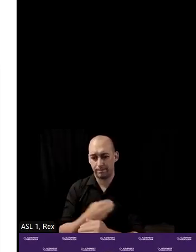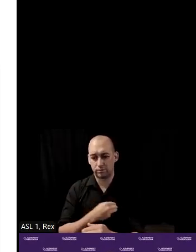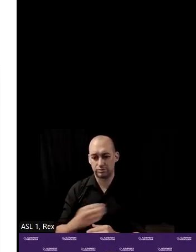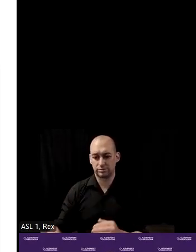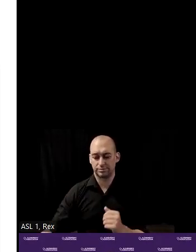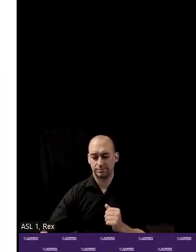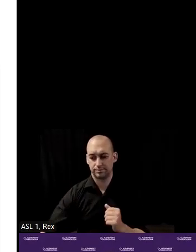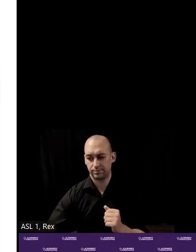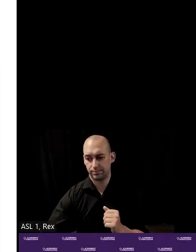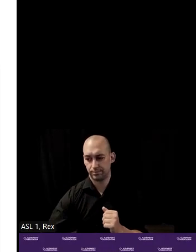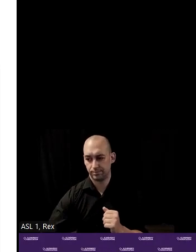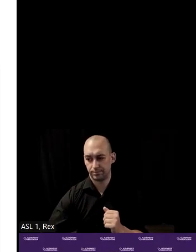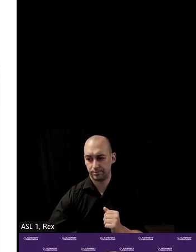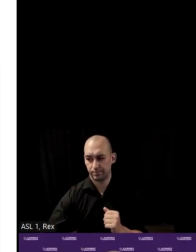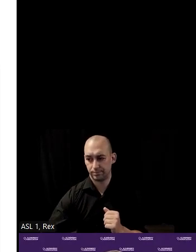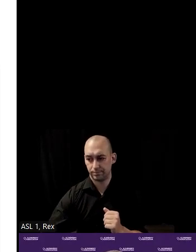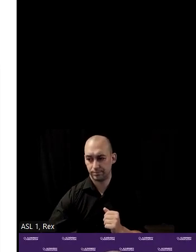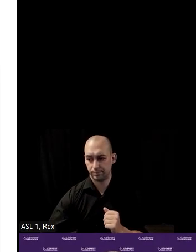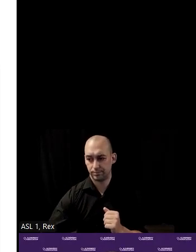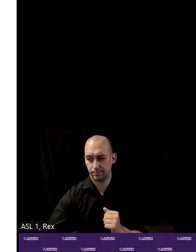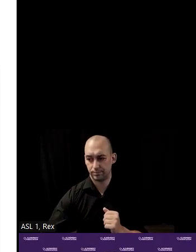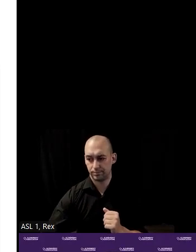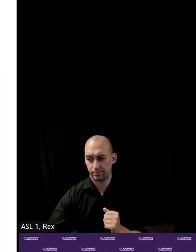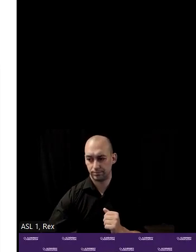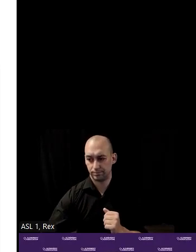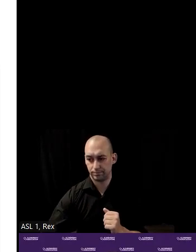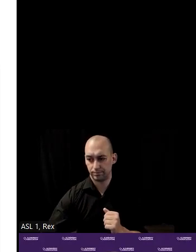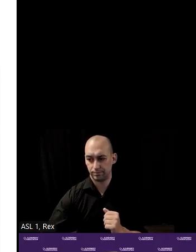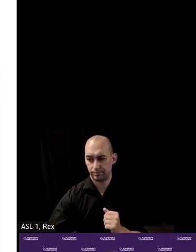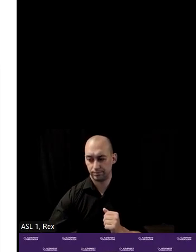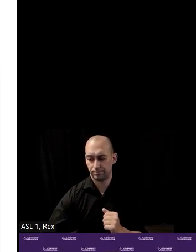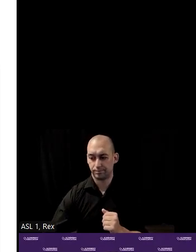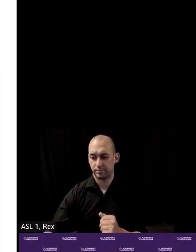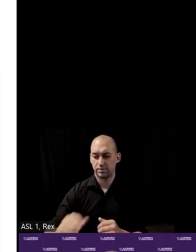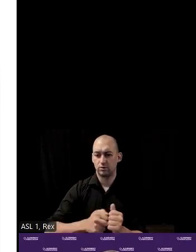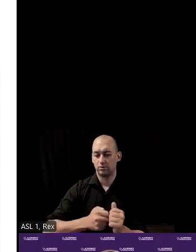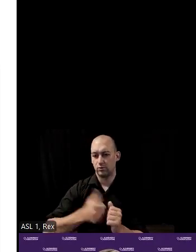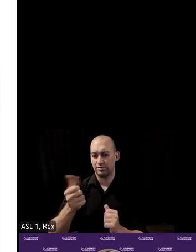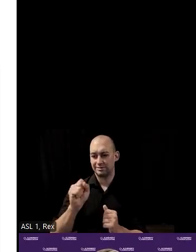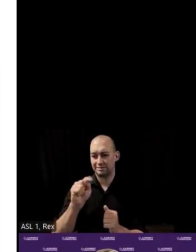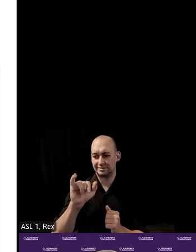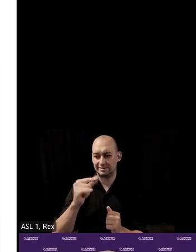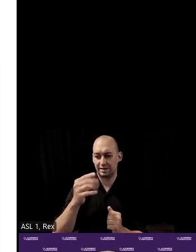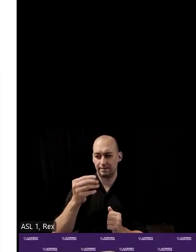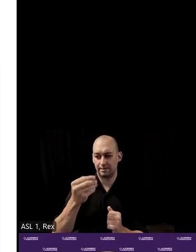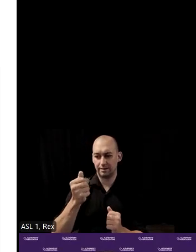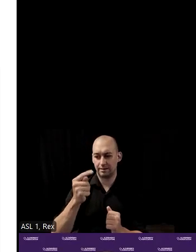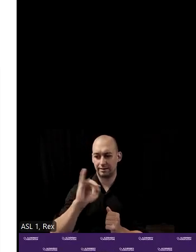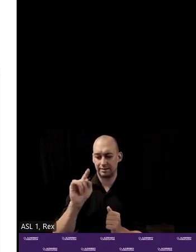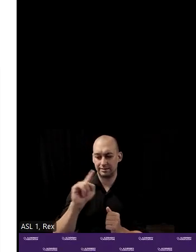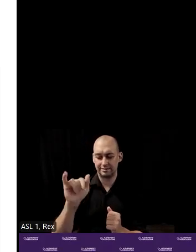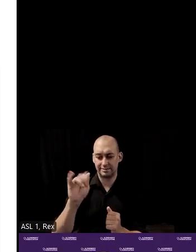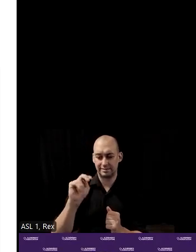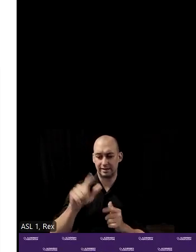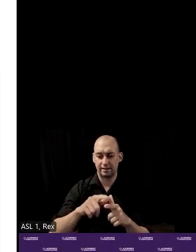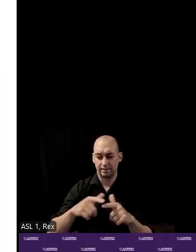to a maximum of 20. It removes the stigmatizing language that's been in the statute. So things that have been mentioned as suffering